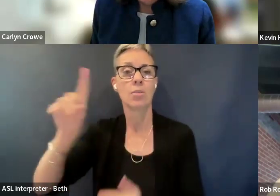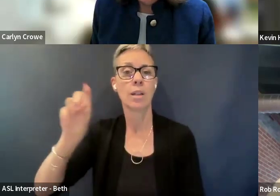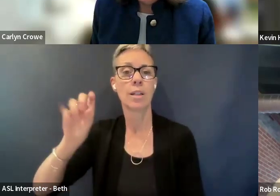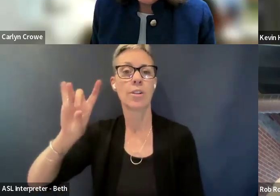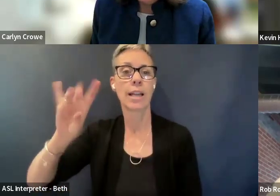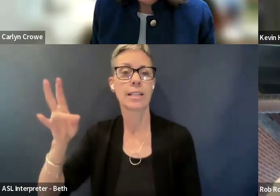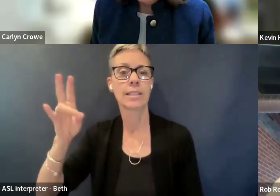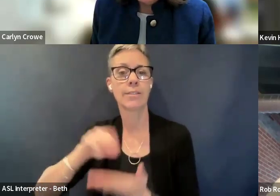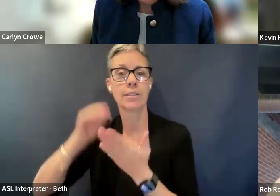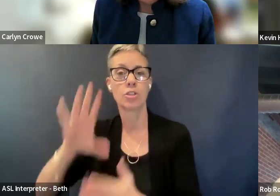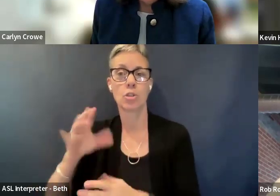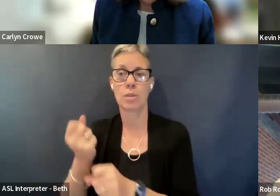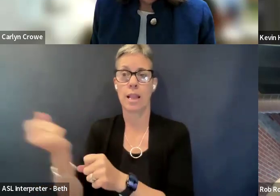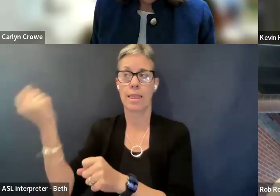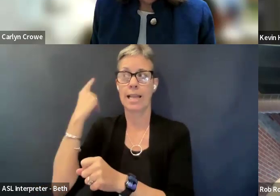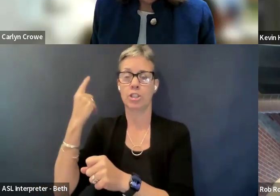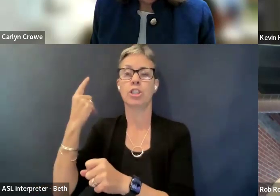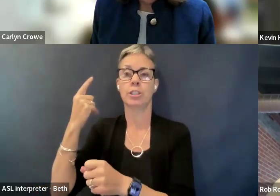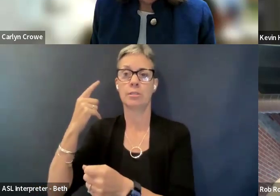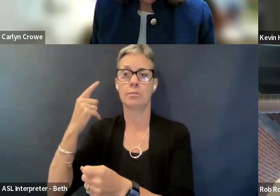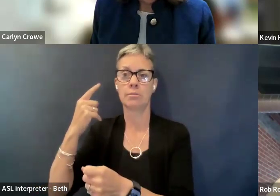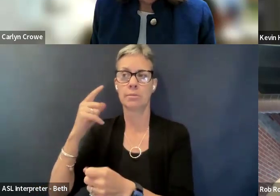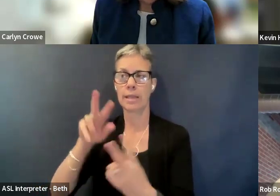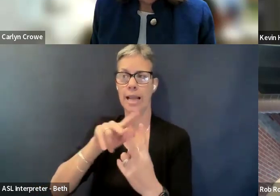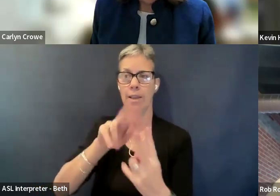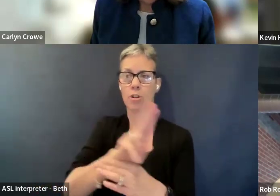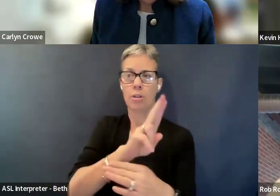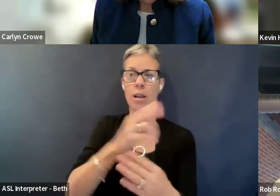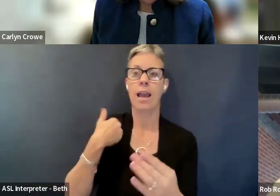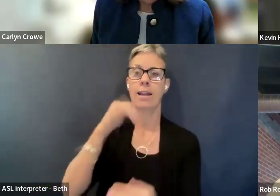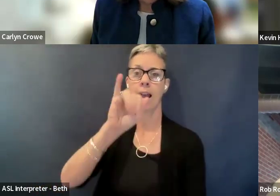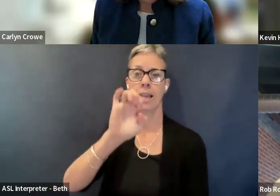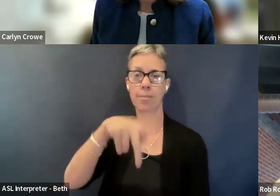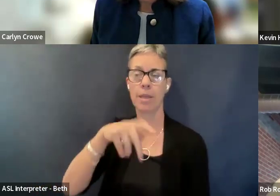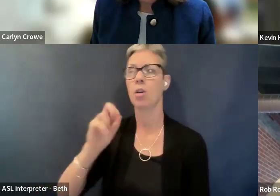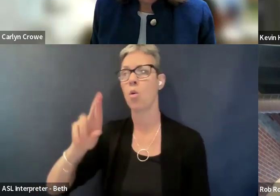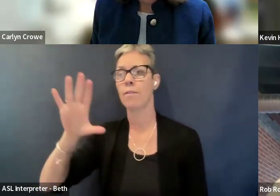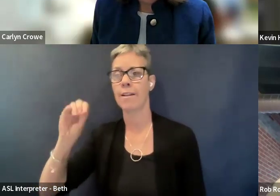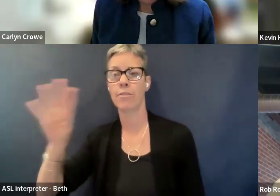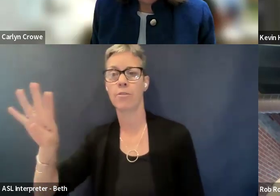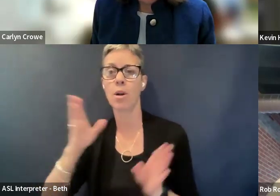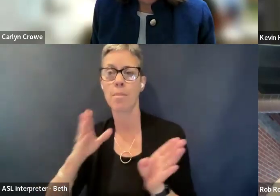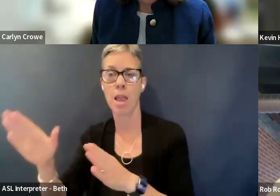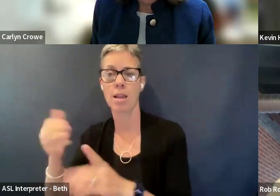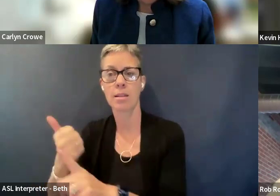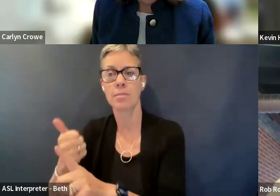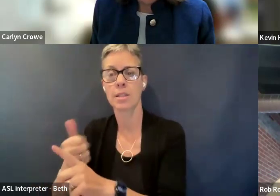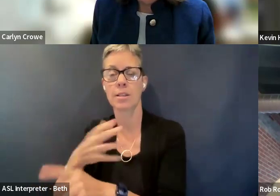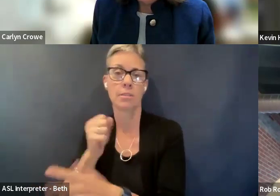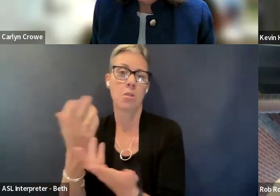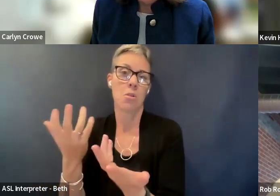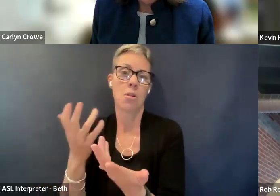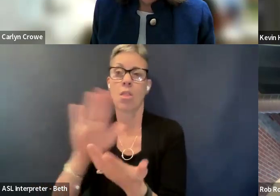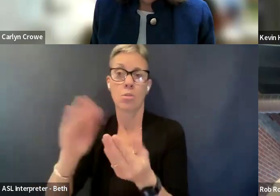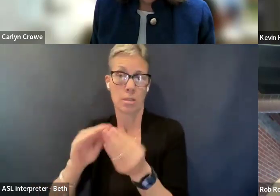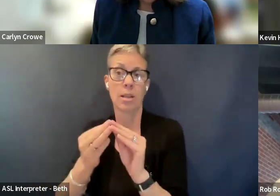68,187 students last school year were either on an IEP or a 504 plan. And so while those numbers